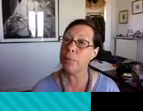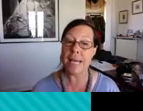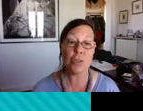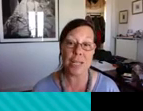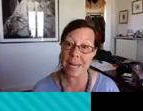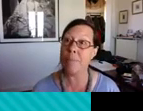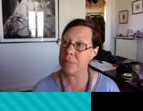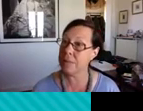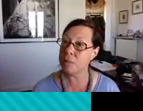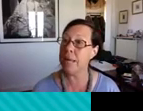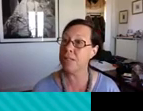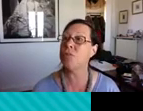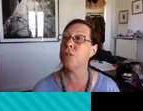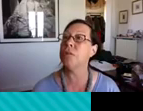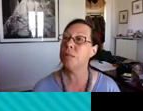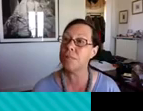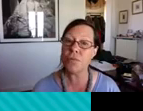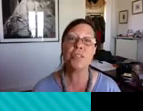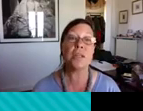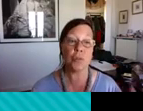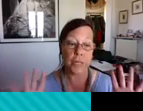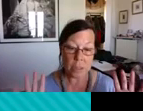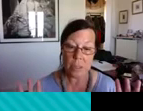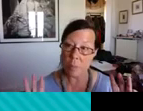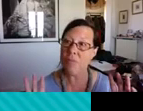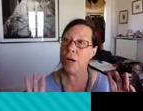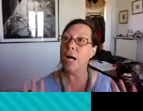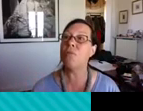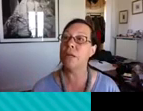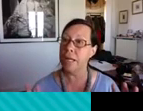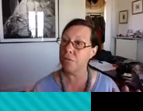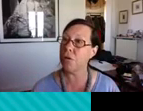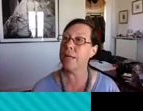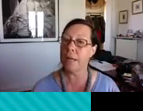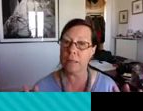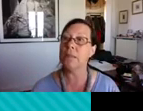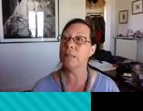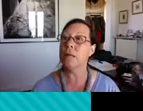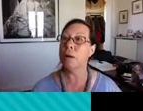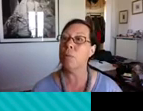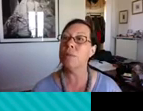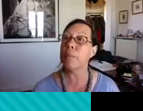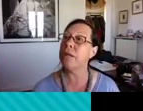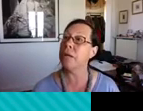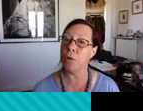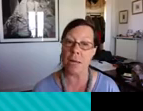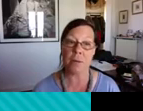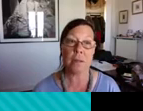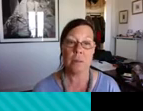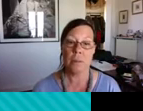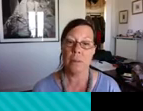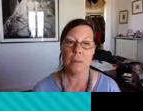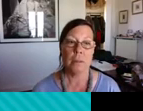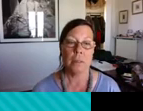how it was actually named, the Spanish flu. It was the first country to be very upfront and frank and clear about what was happening on the ground.